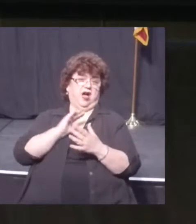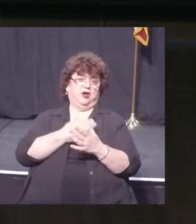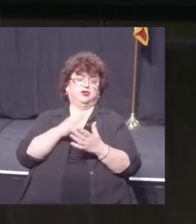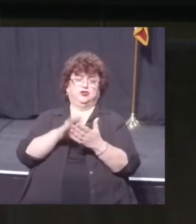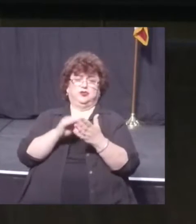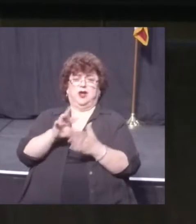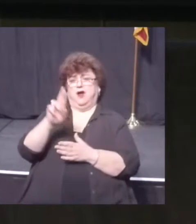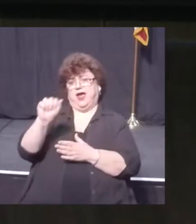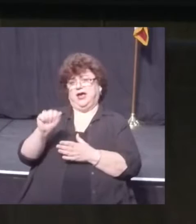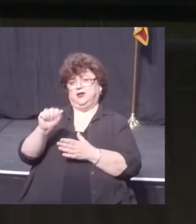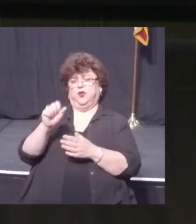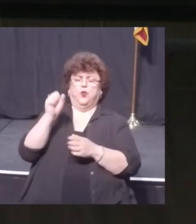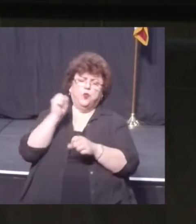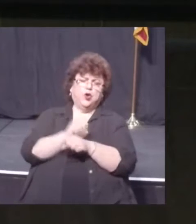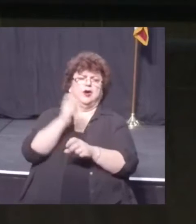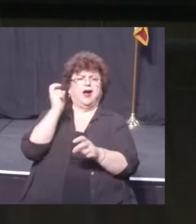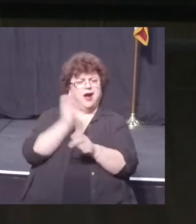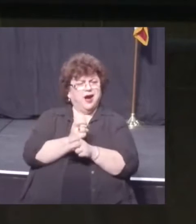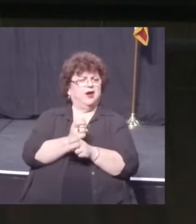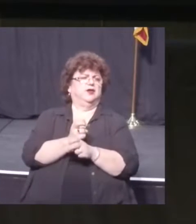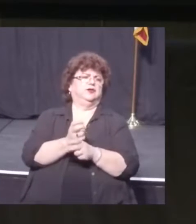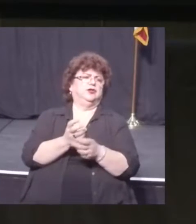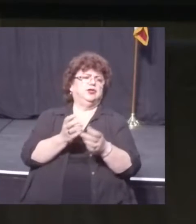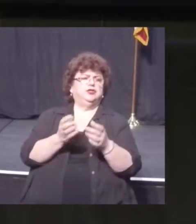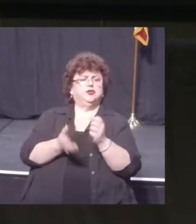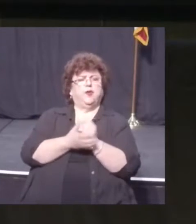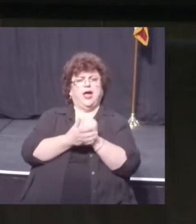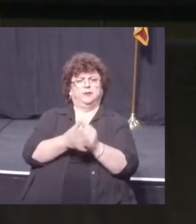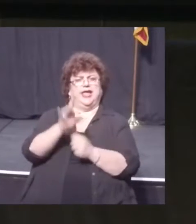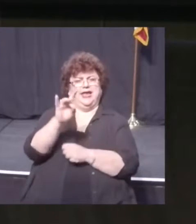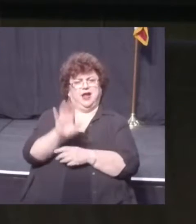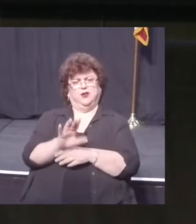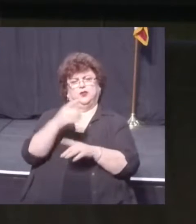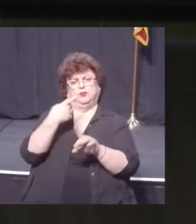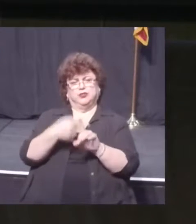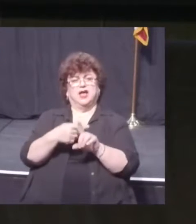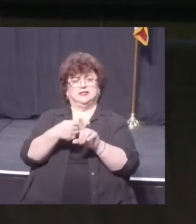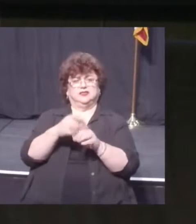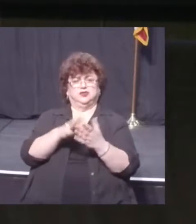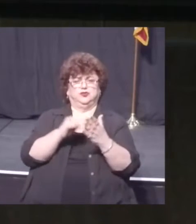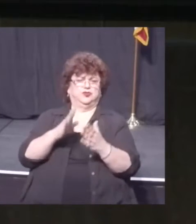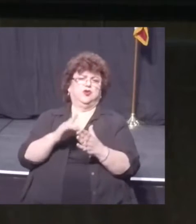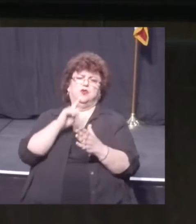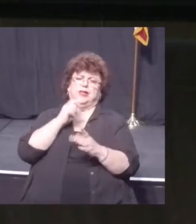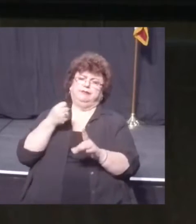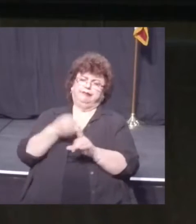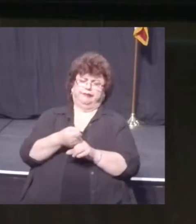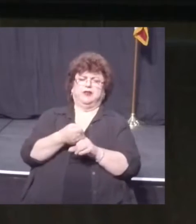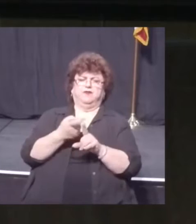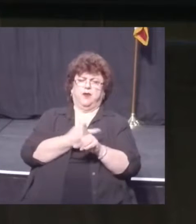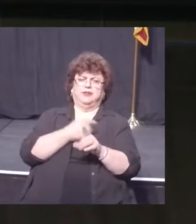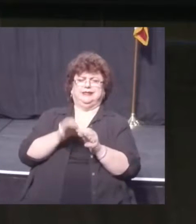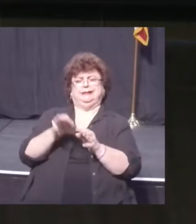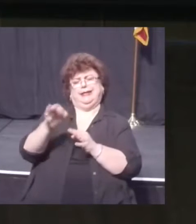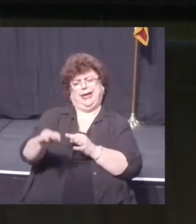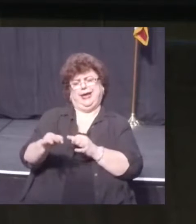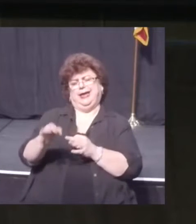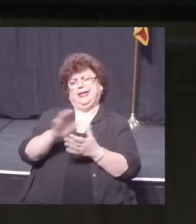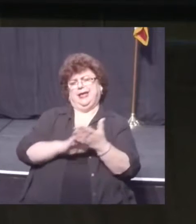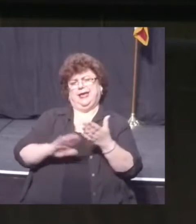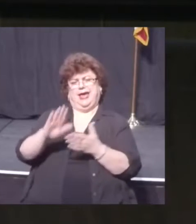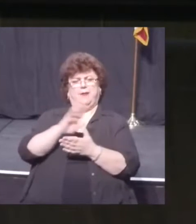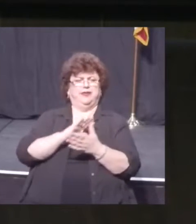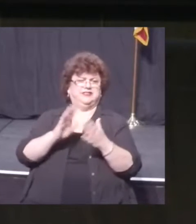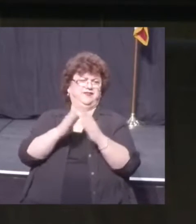worked so hard to help the 800+ students impacted by the delayed opening of Campus Village 2. They have